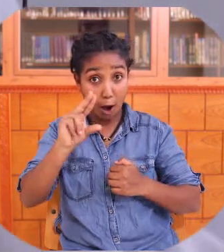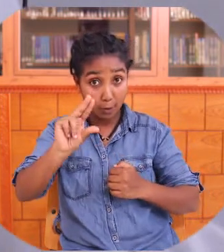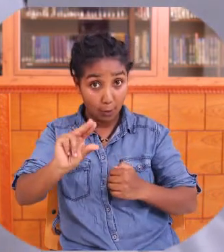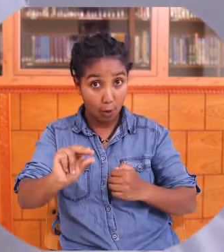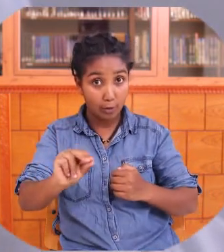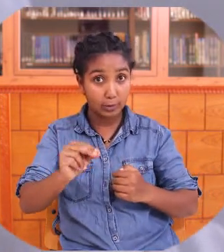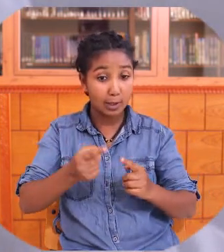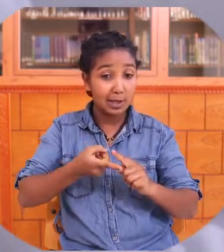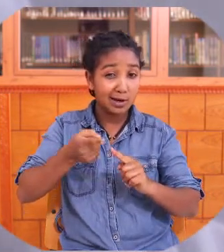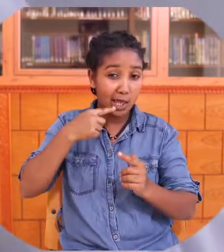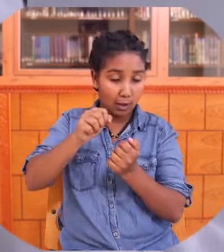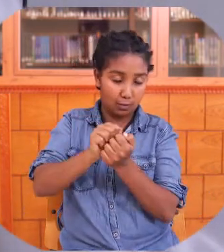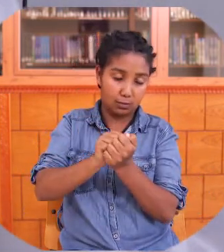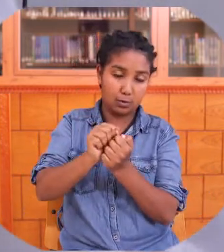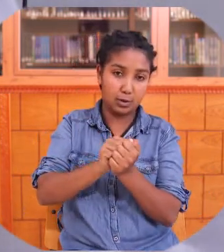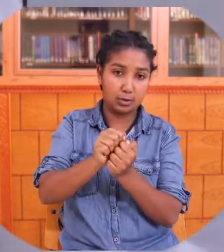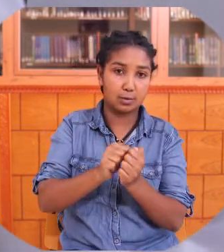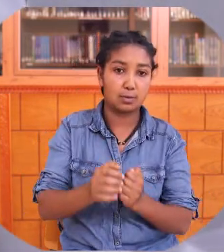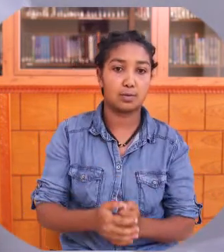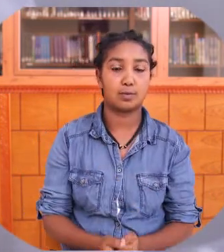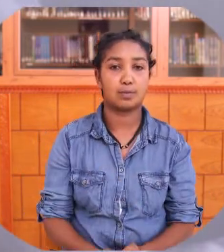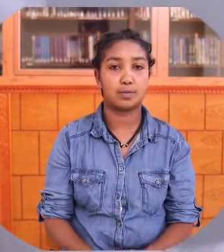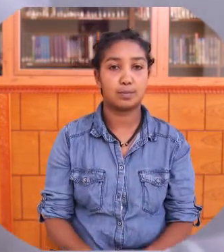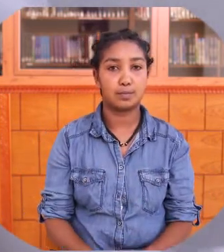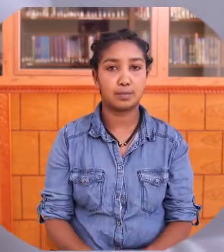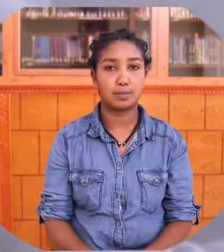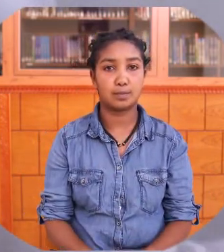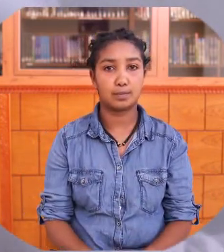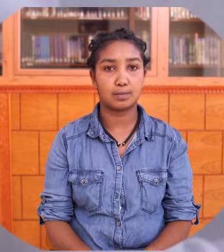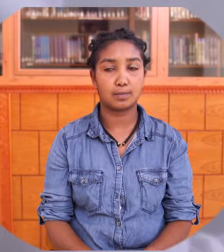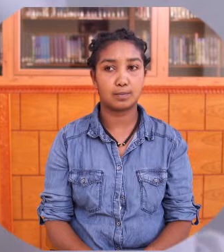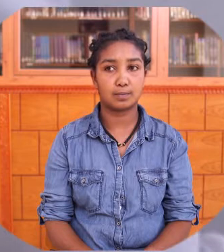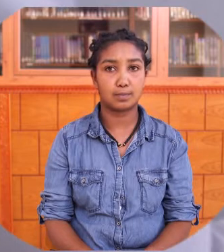Some of the herbivorous animals are non-ruminants.